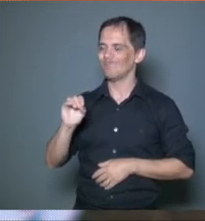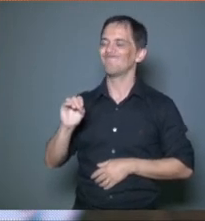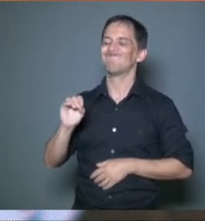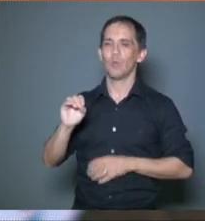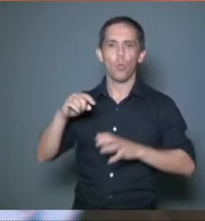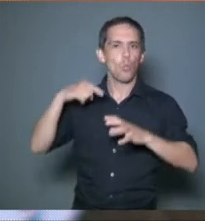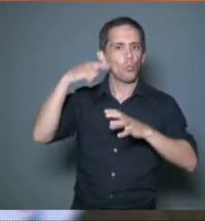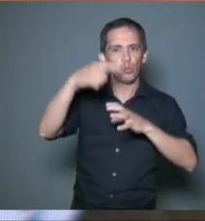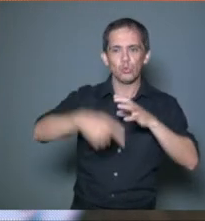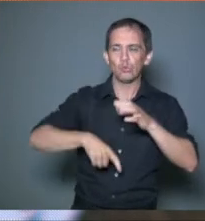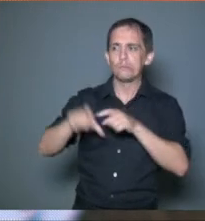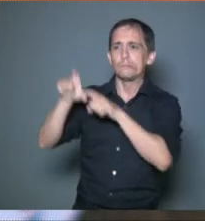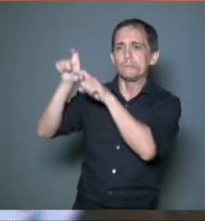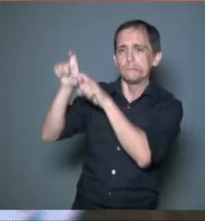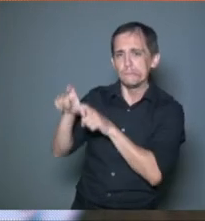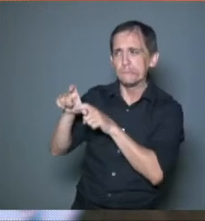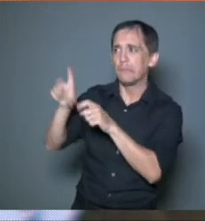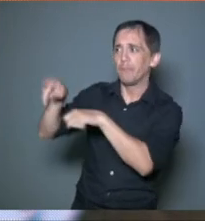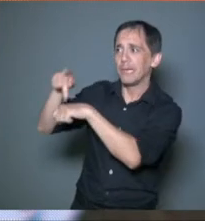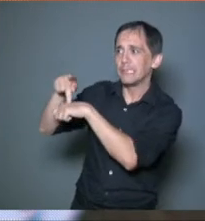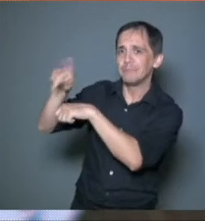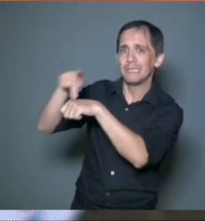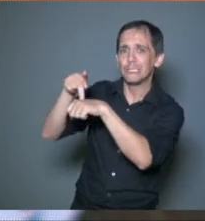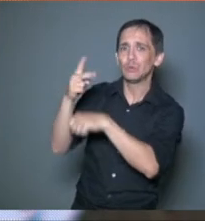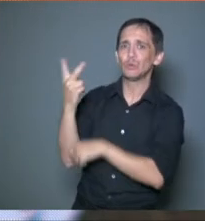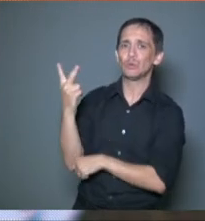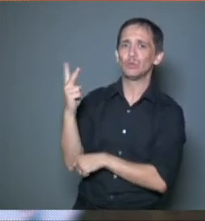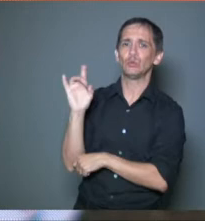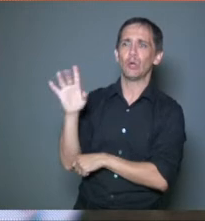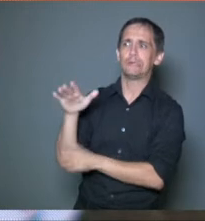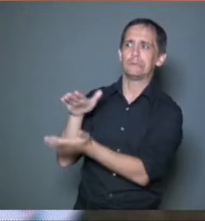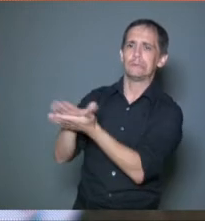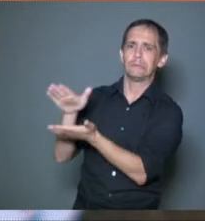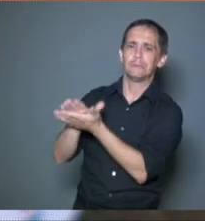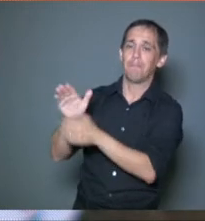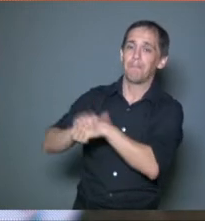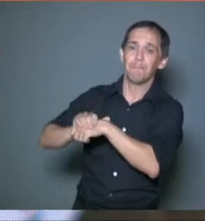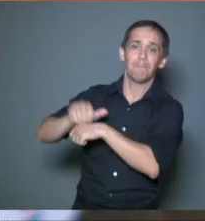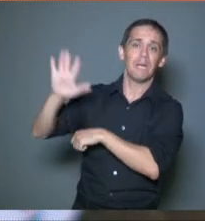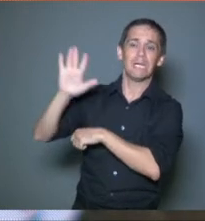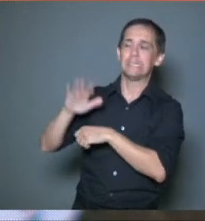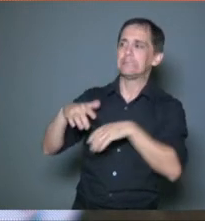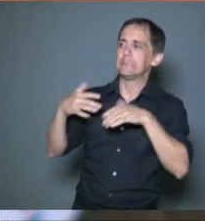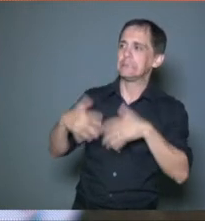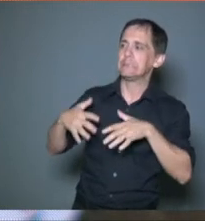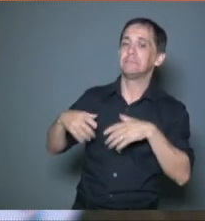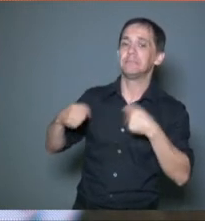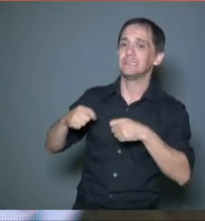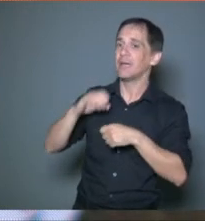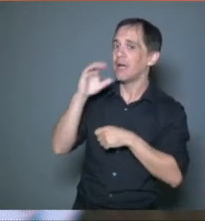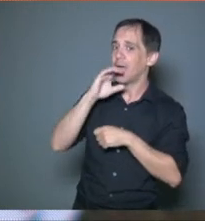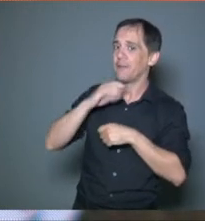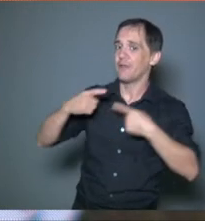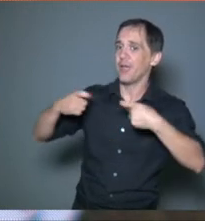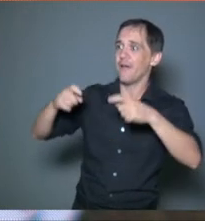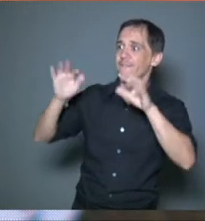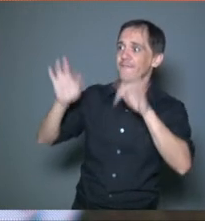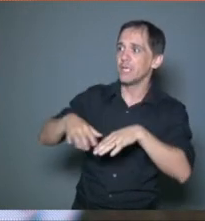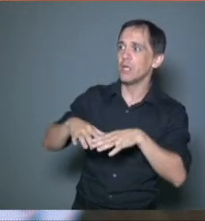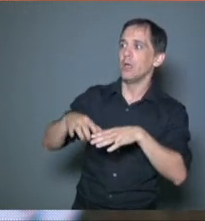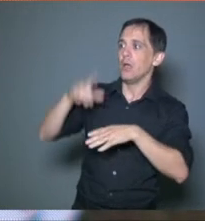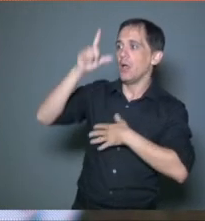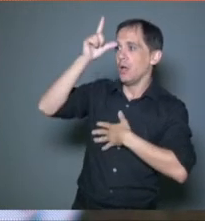potassium, yes, the world depends on potassium from Russia and Belarus, so we expect the